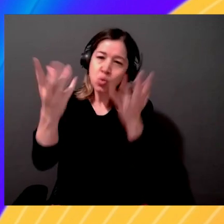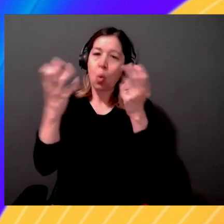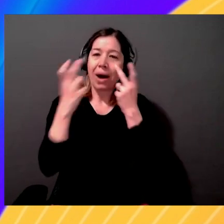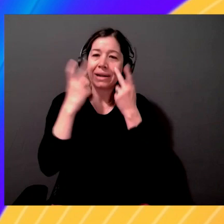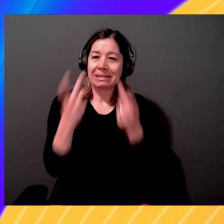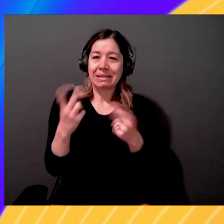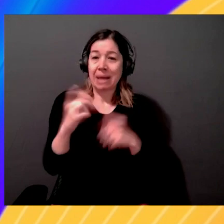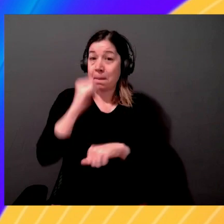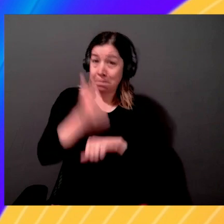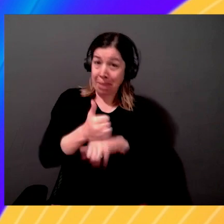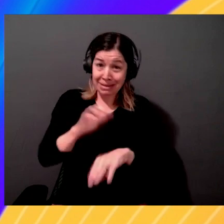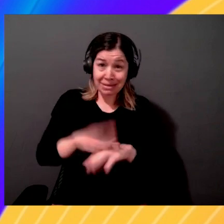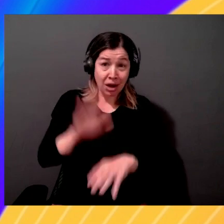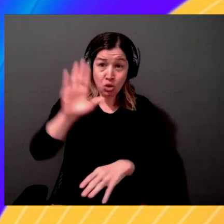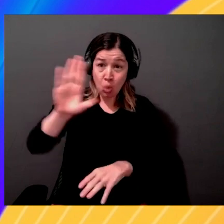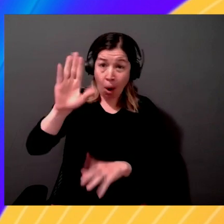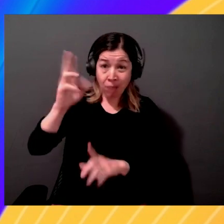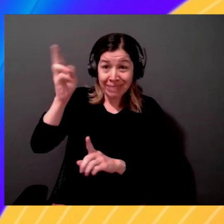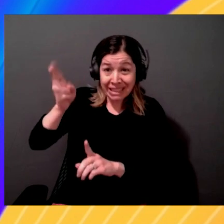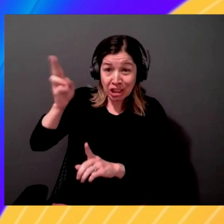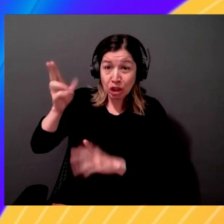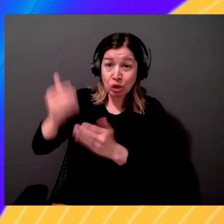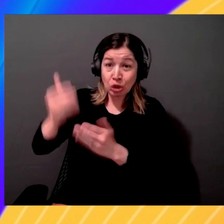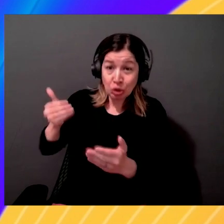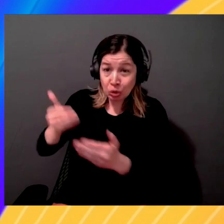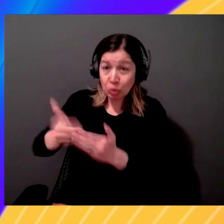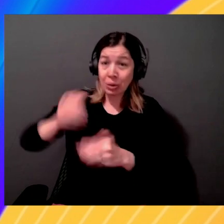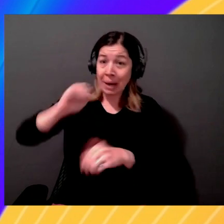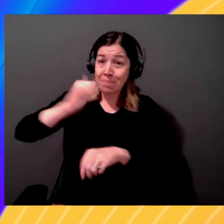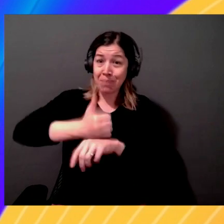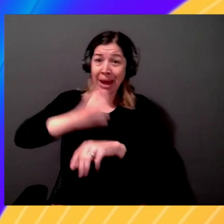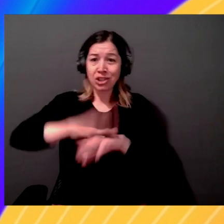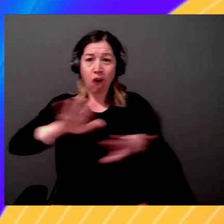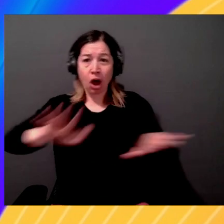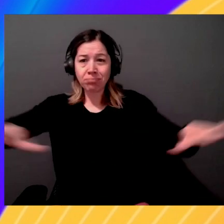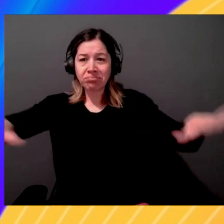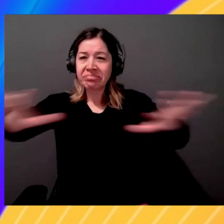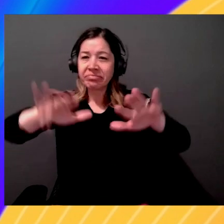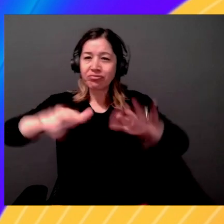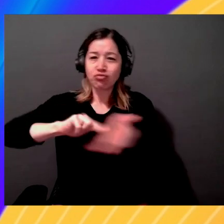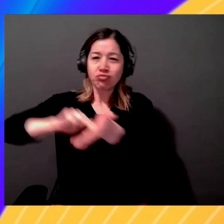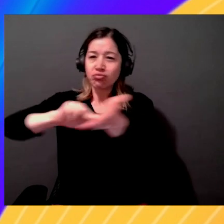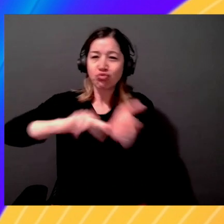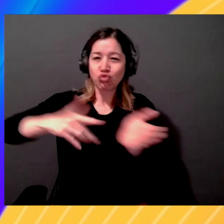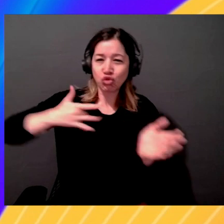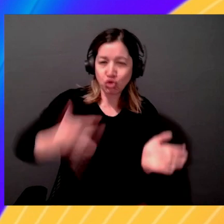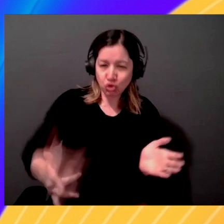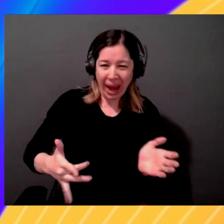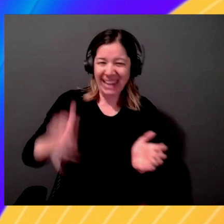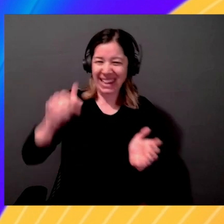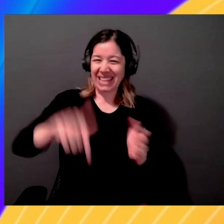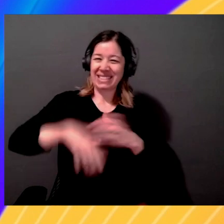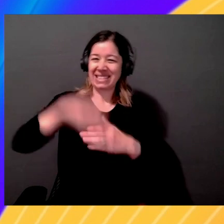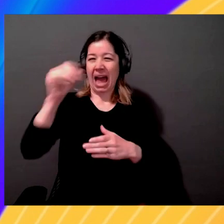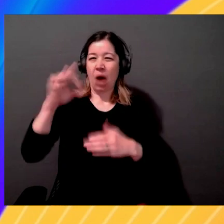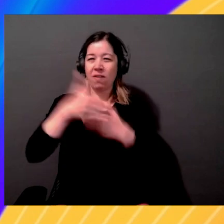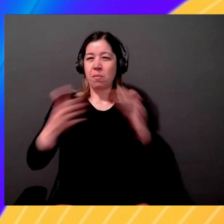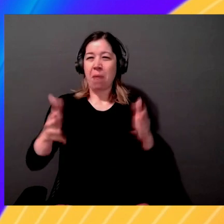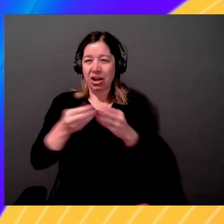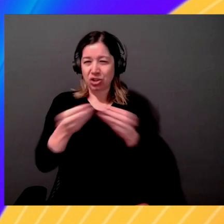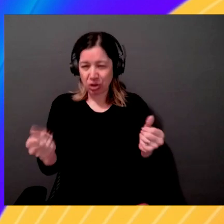you've done in the past, and whatnot. And this is basically an out-of-the-box solution for that. Perfect. So it's almost like maybe when I shop, and then if it